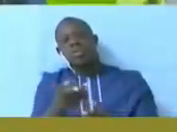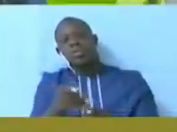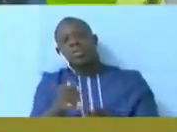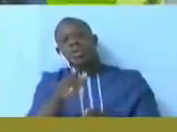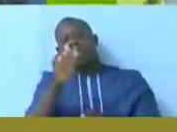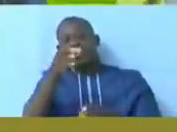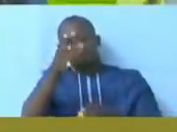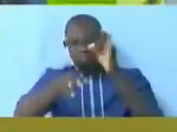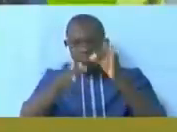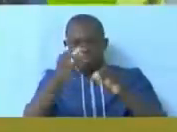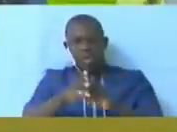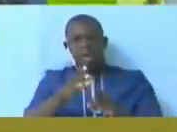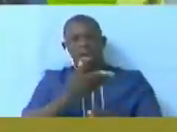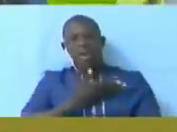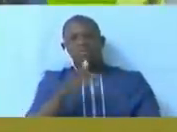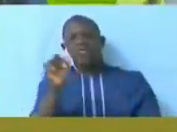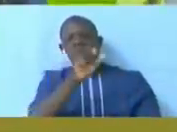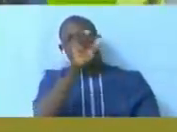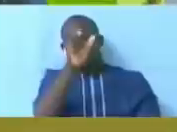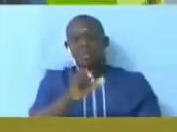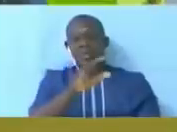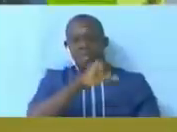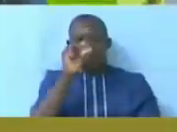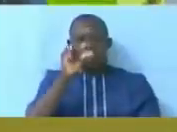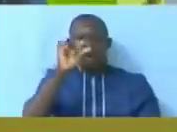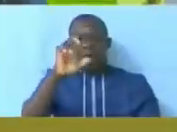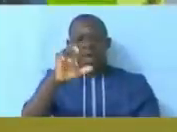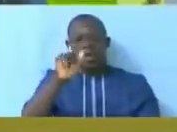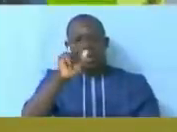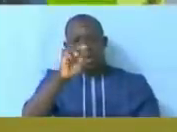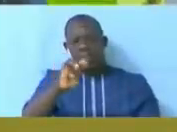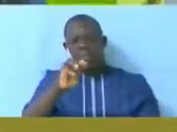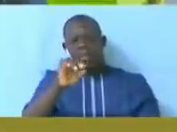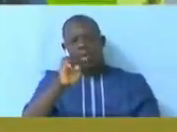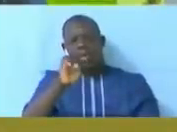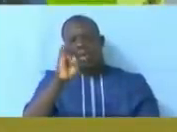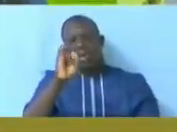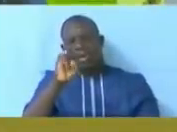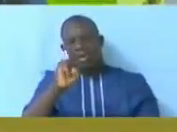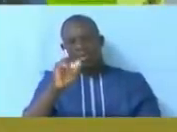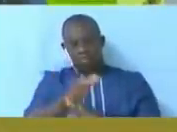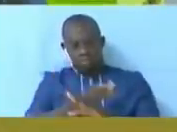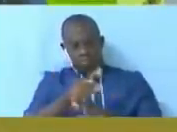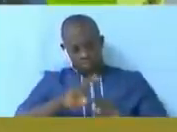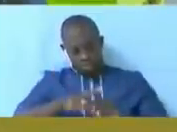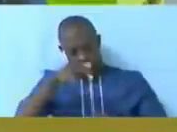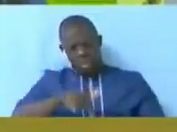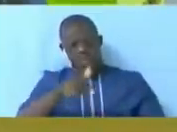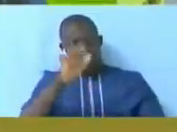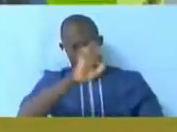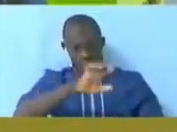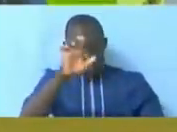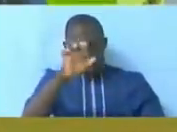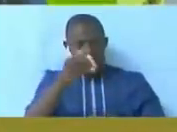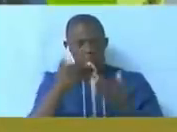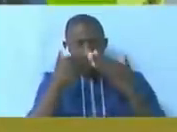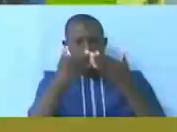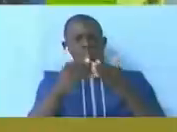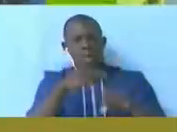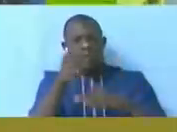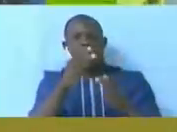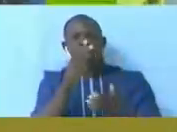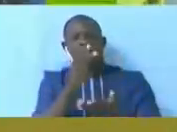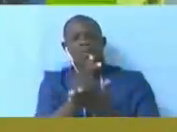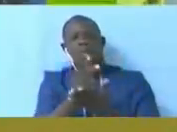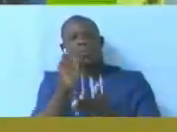ye. Sorry. There was this chap called Ramses. Ni modo be jagaf me Ramses. He came here and gave a testimony. Ara commission to janna ala Sidan